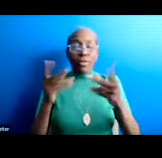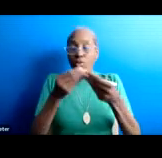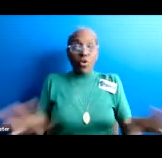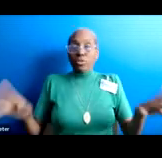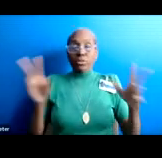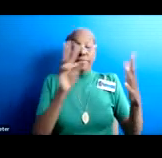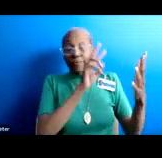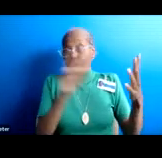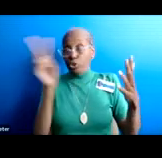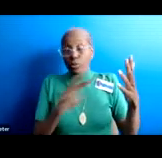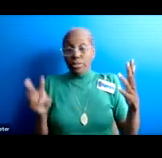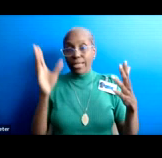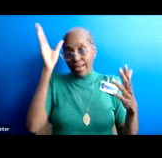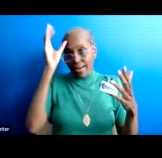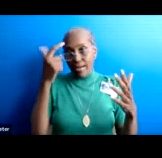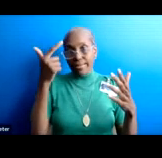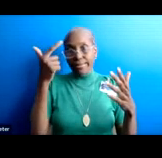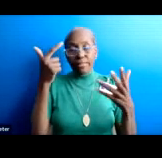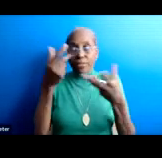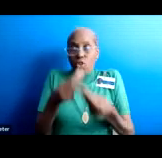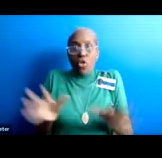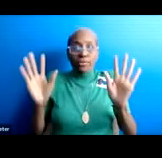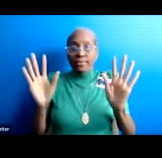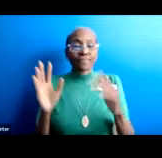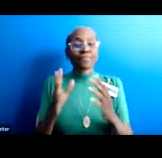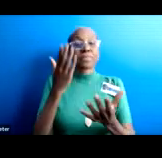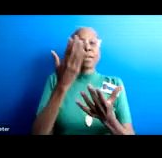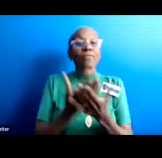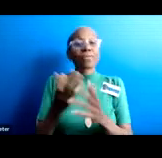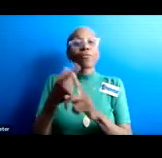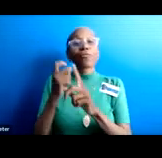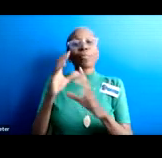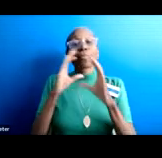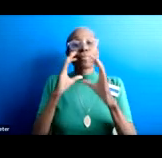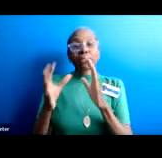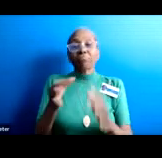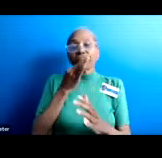visually, but also cognitively. So I loved this fact that I found from a communications